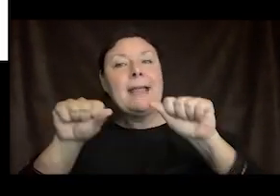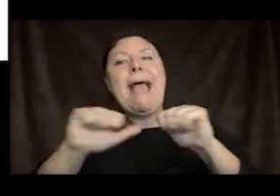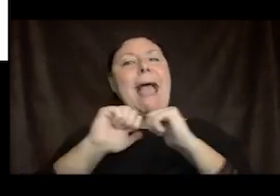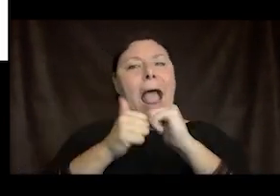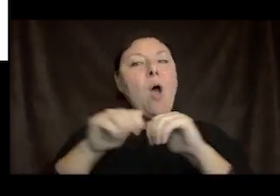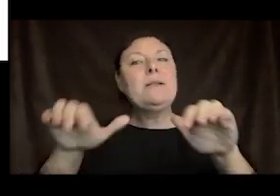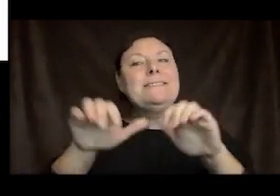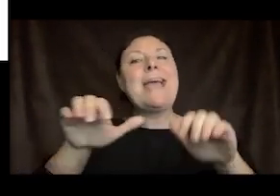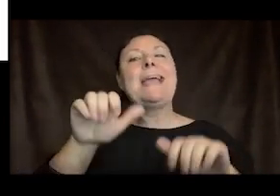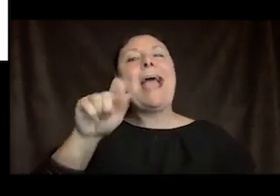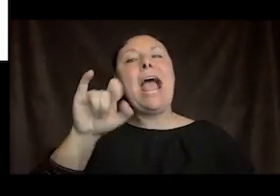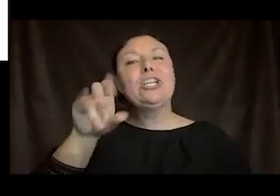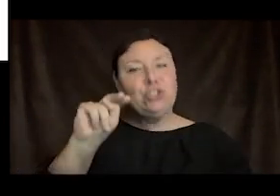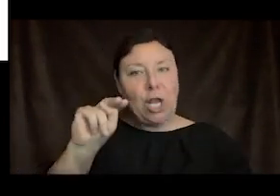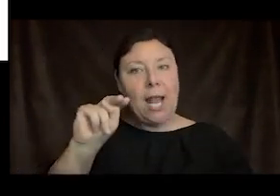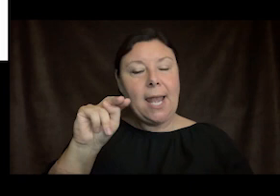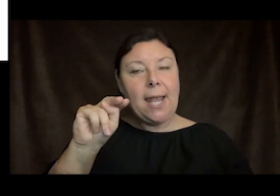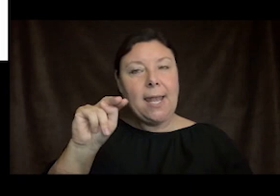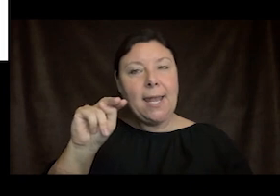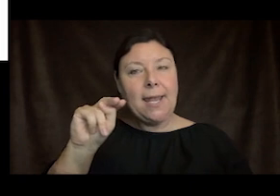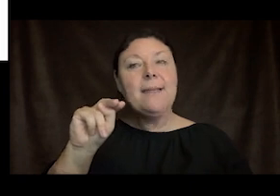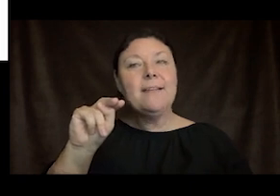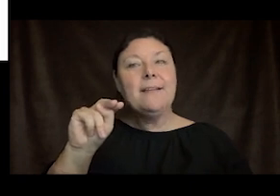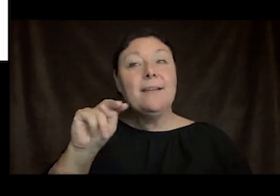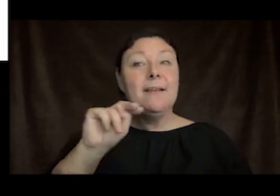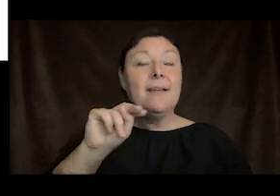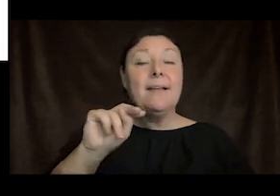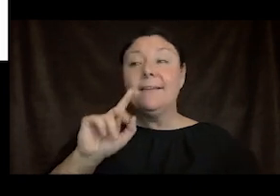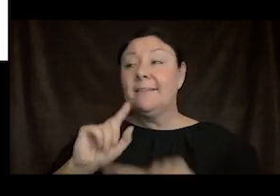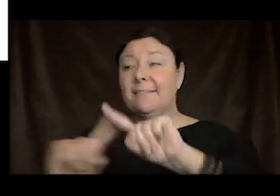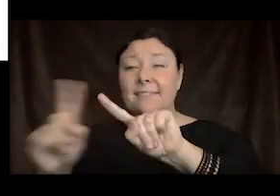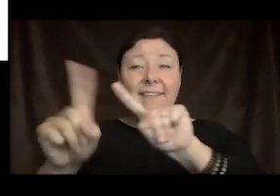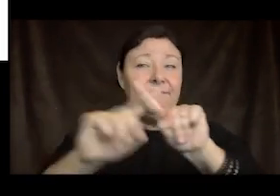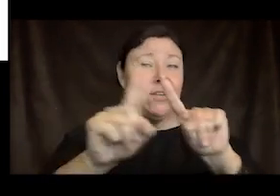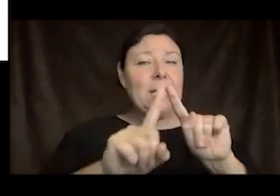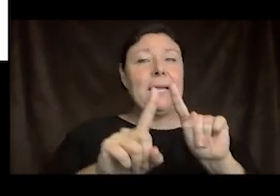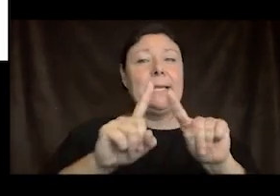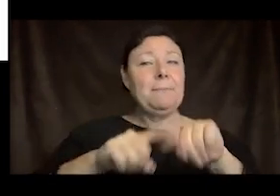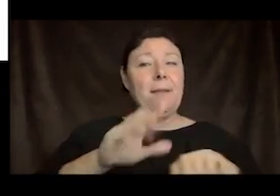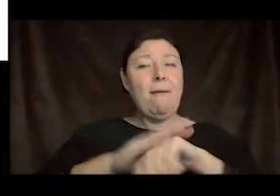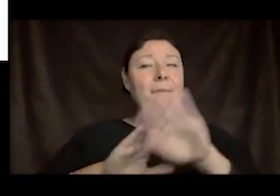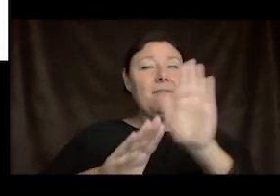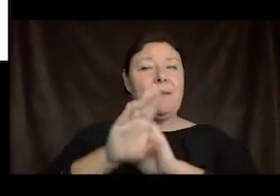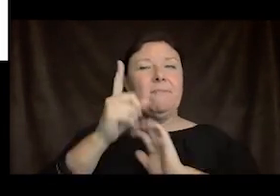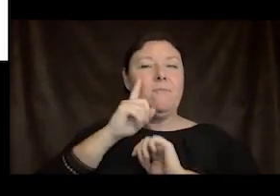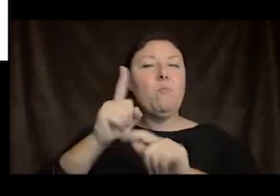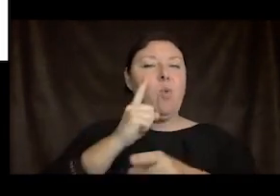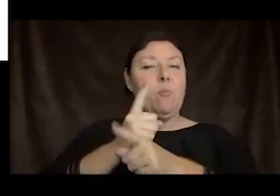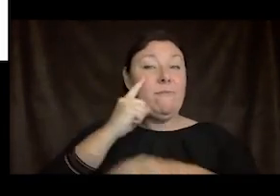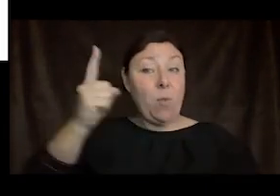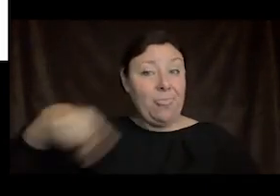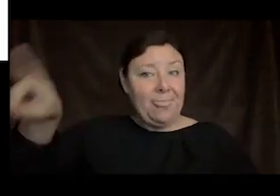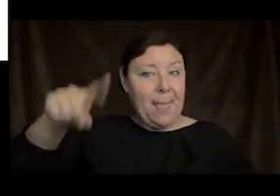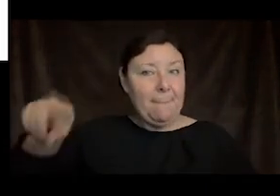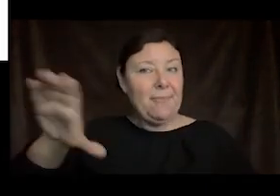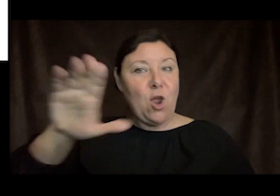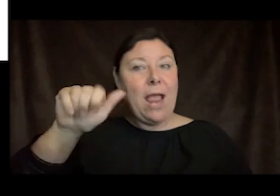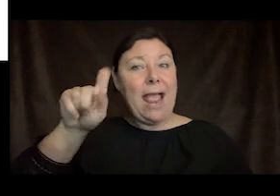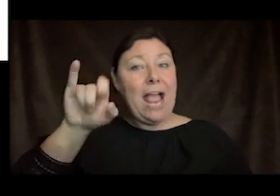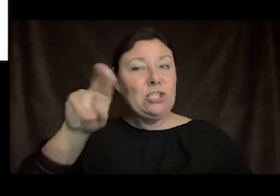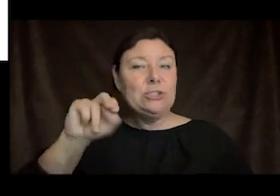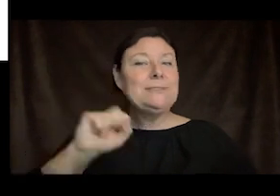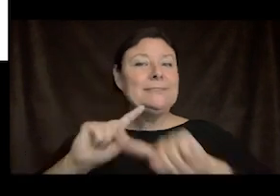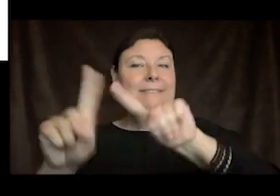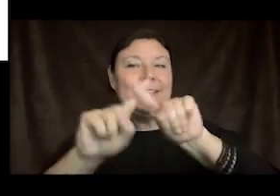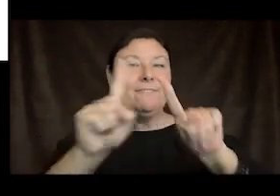action. And everyone's action is going to be different based on what's developmentally appropriate for them. So when we get to